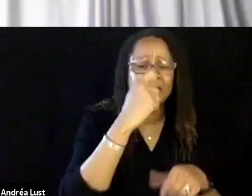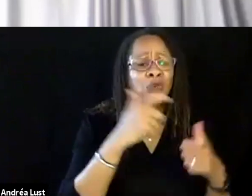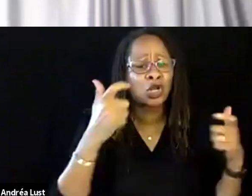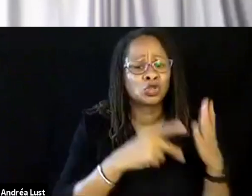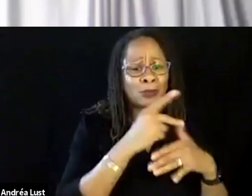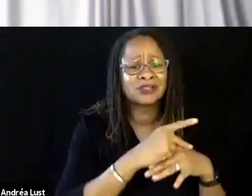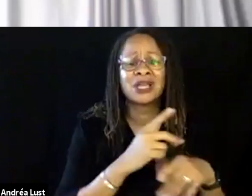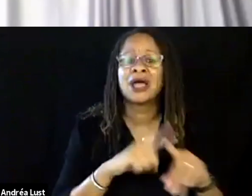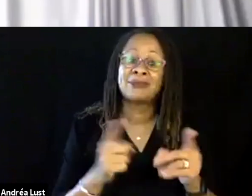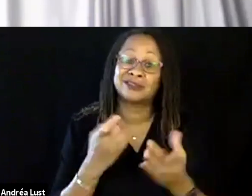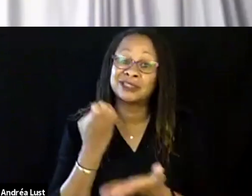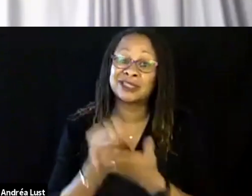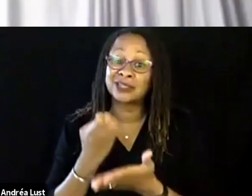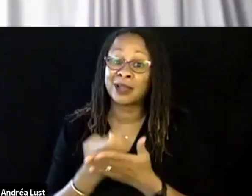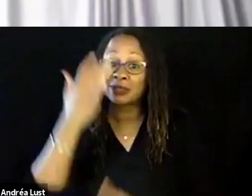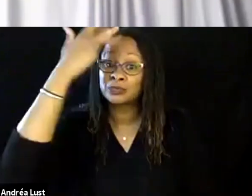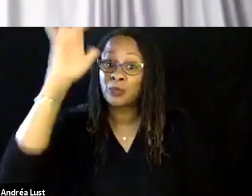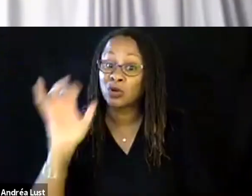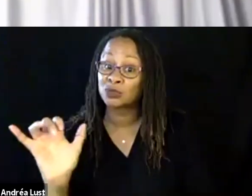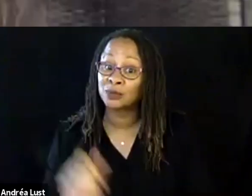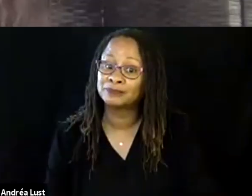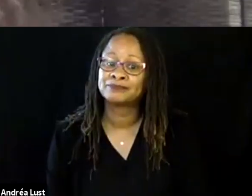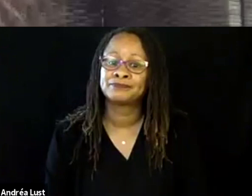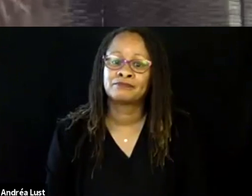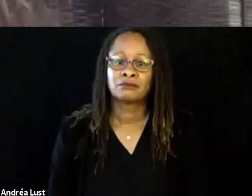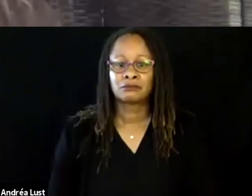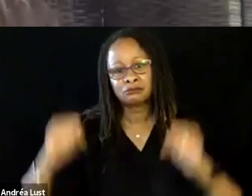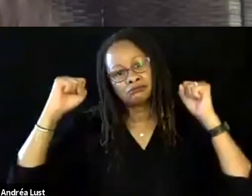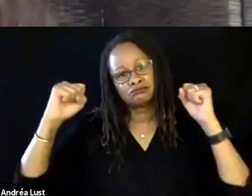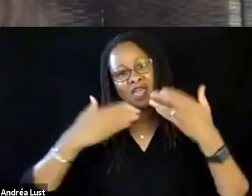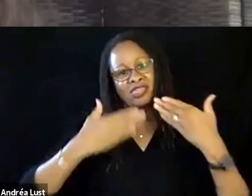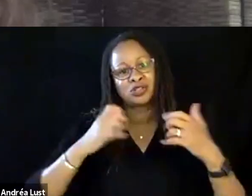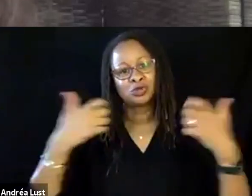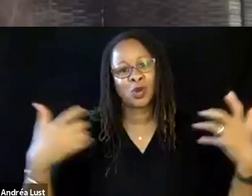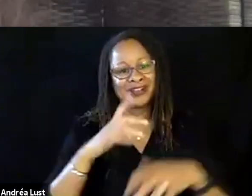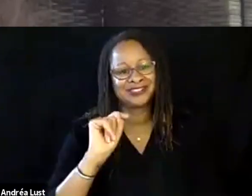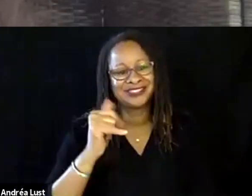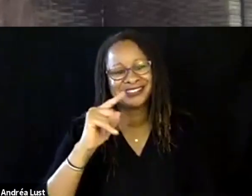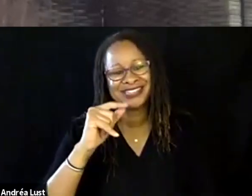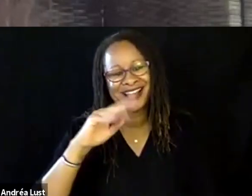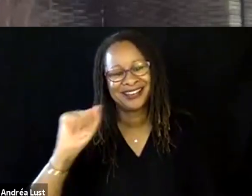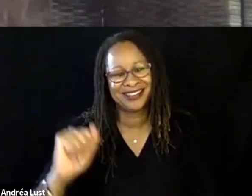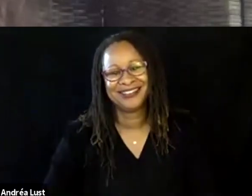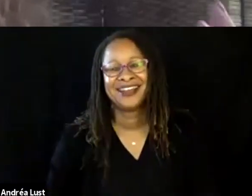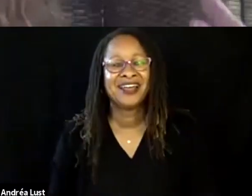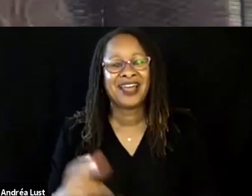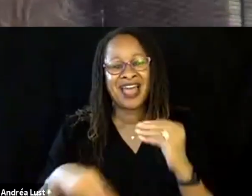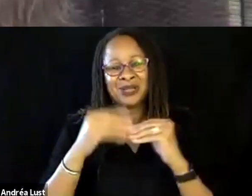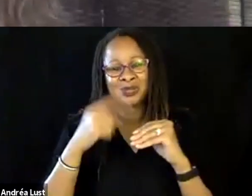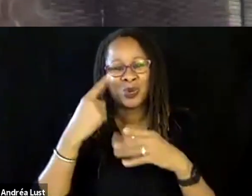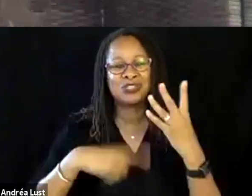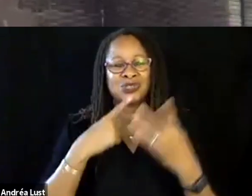it's the economically smart thing to do. Thank you so much, Tatiana. And building on what you said about embracing